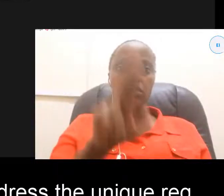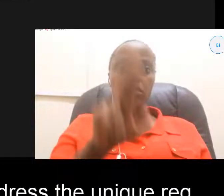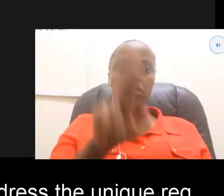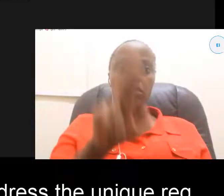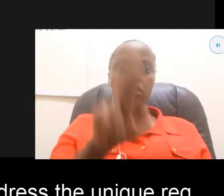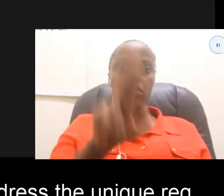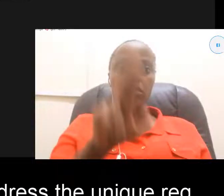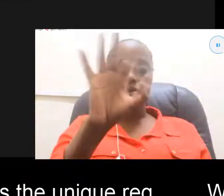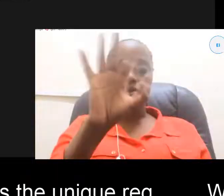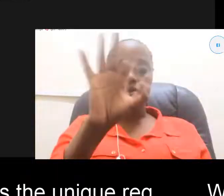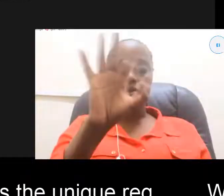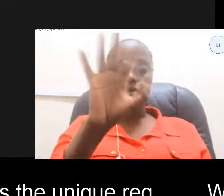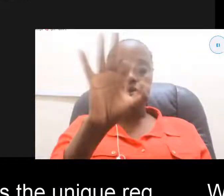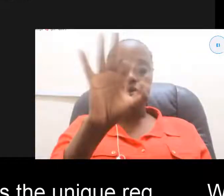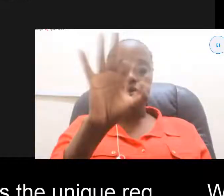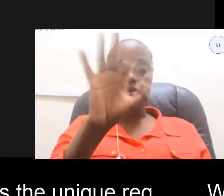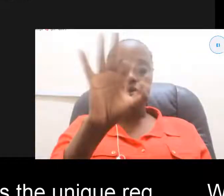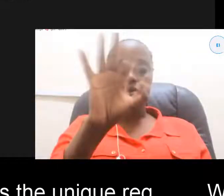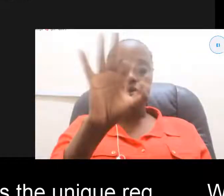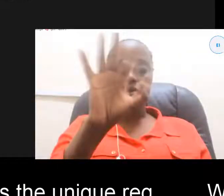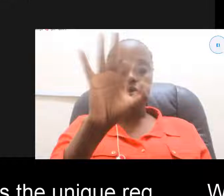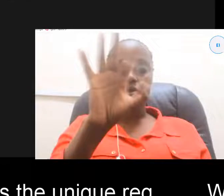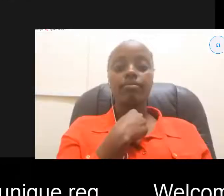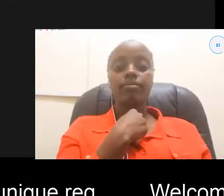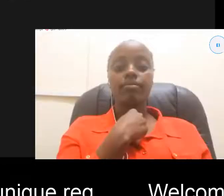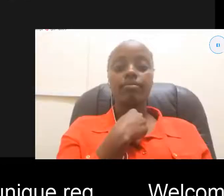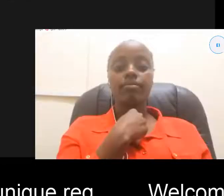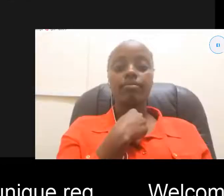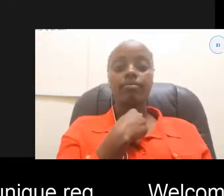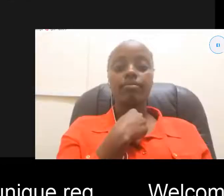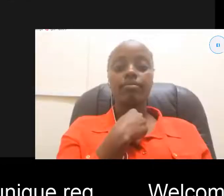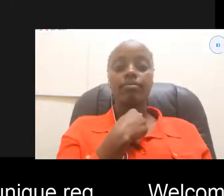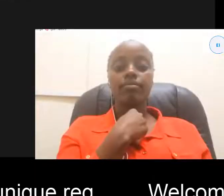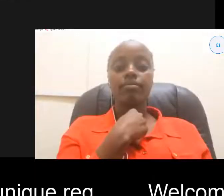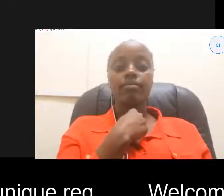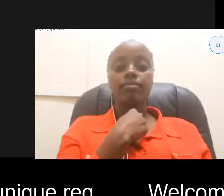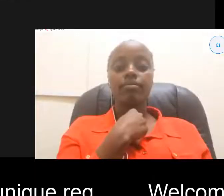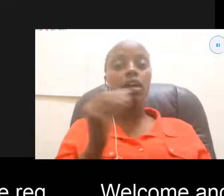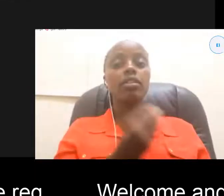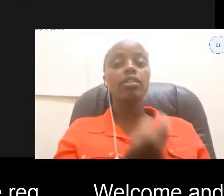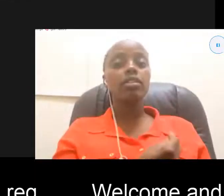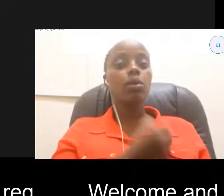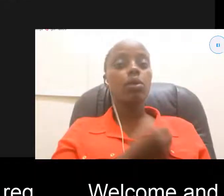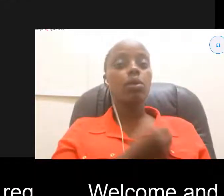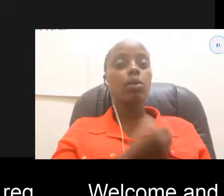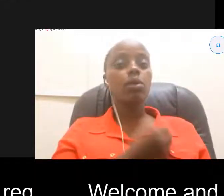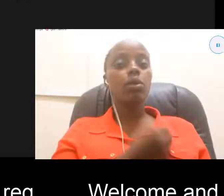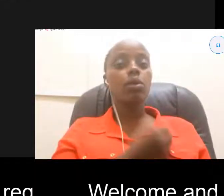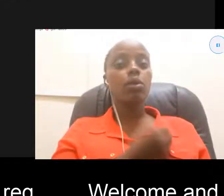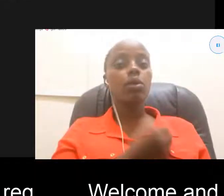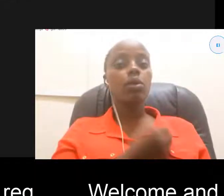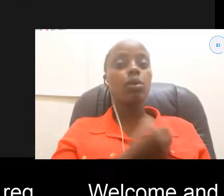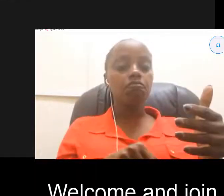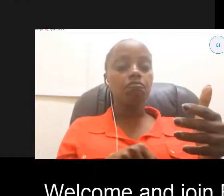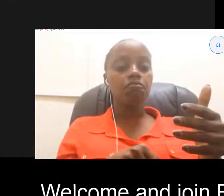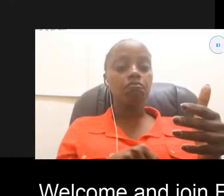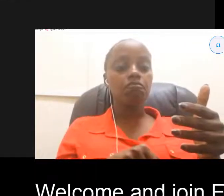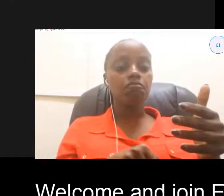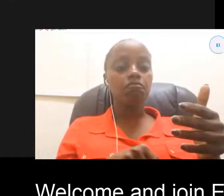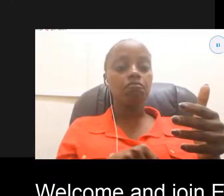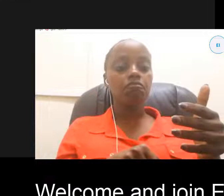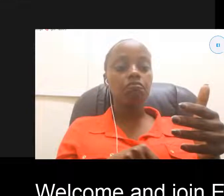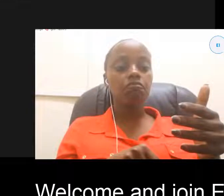Union, our focus here is really to